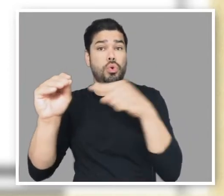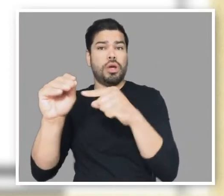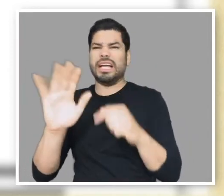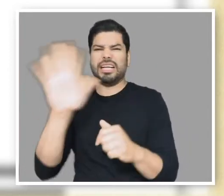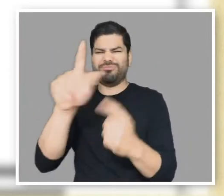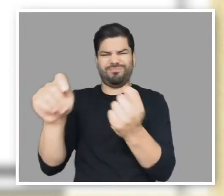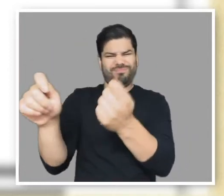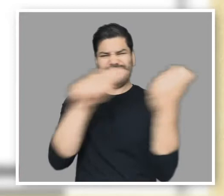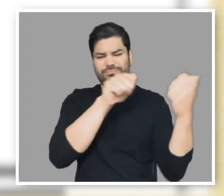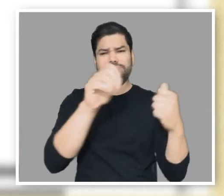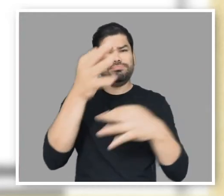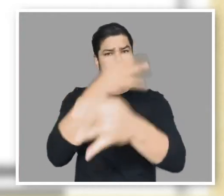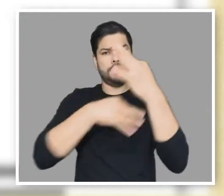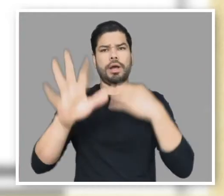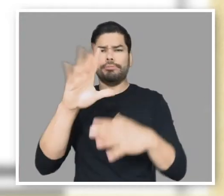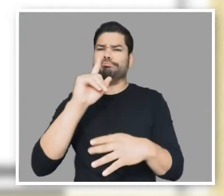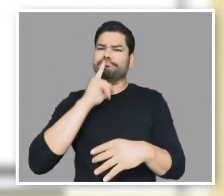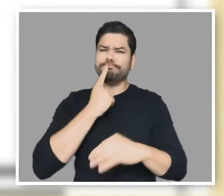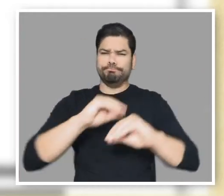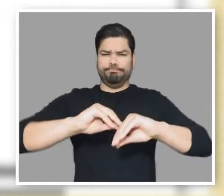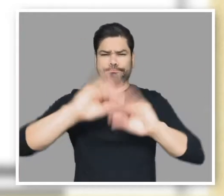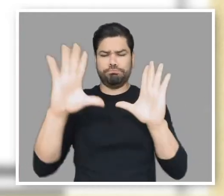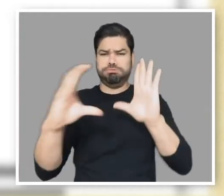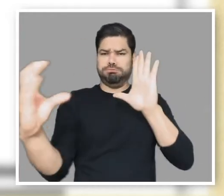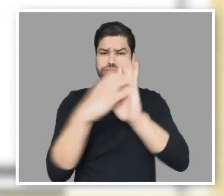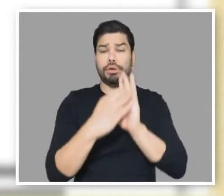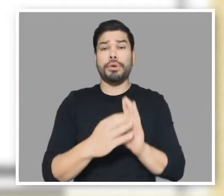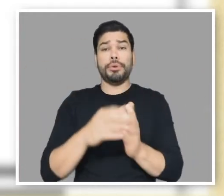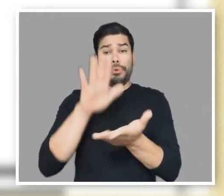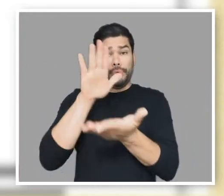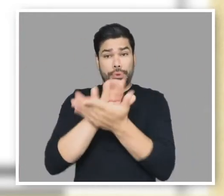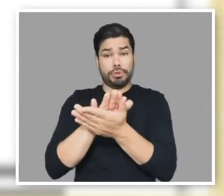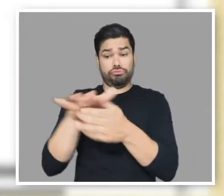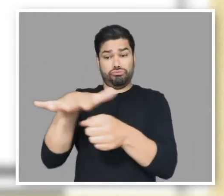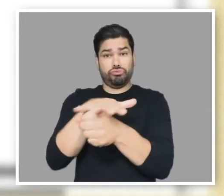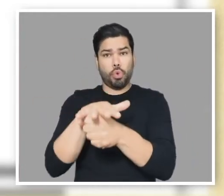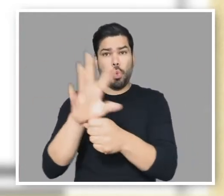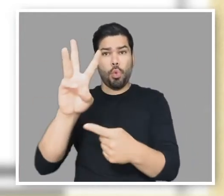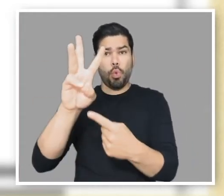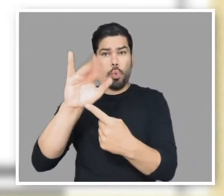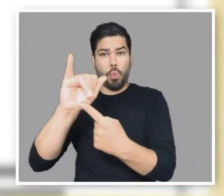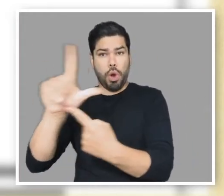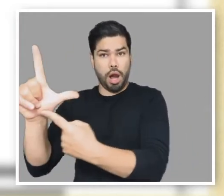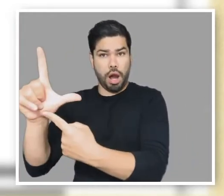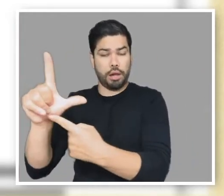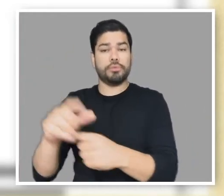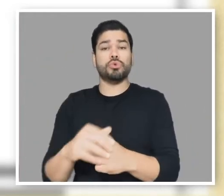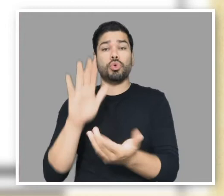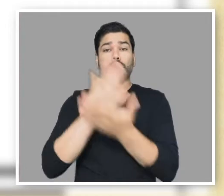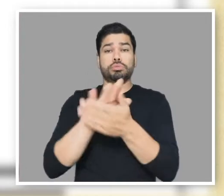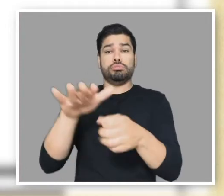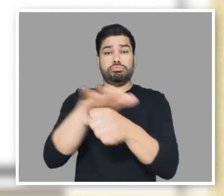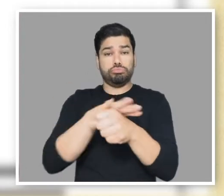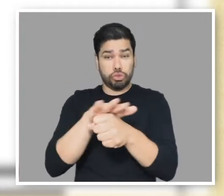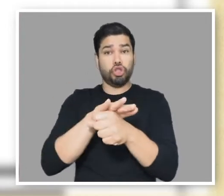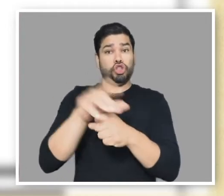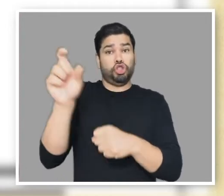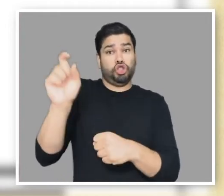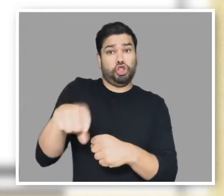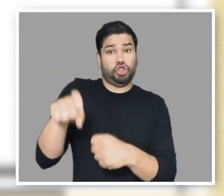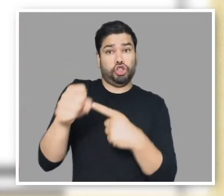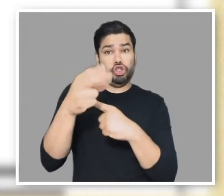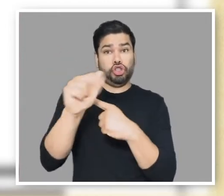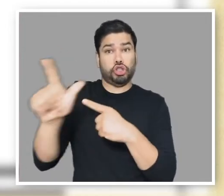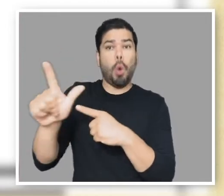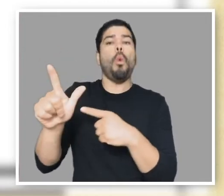express intention only. Instead, make sure to use language such as the school district will, or the school district shall